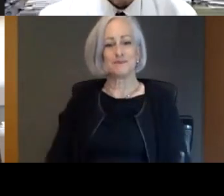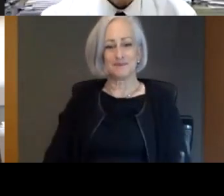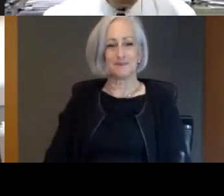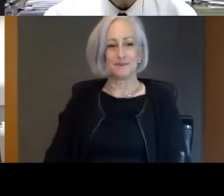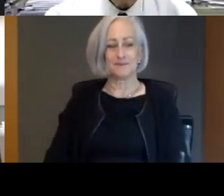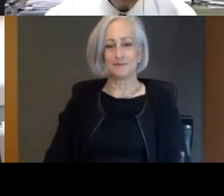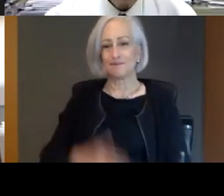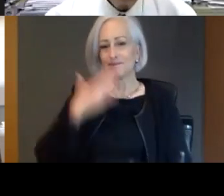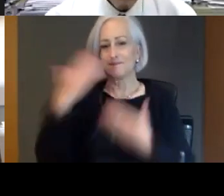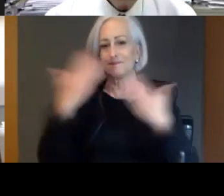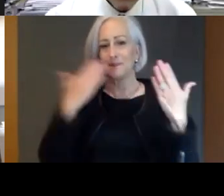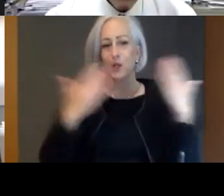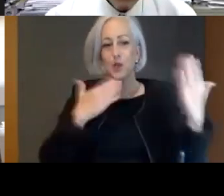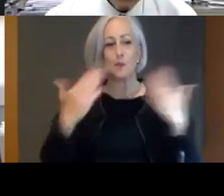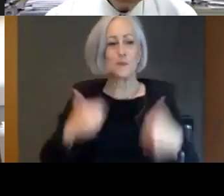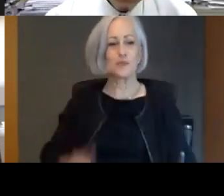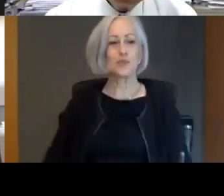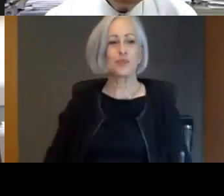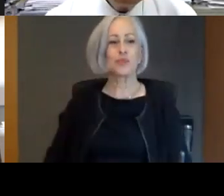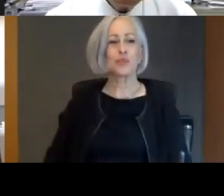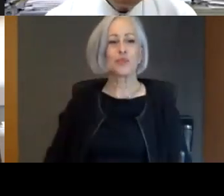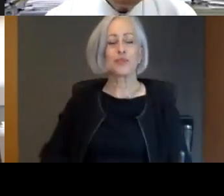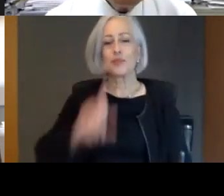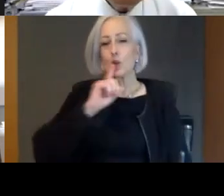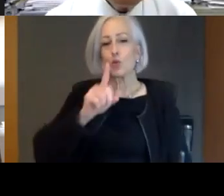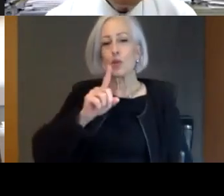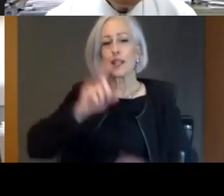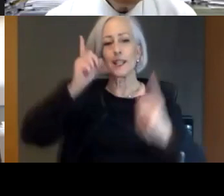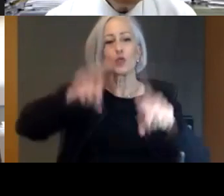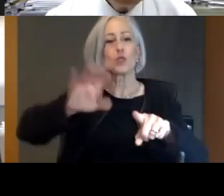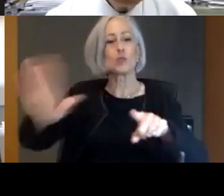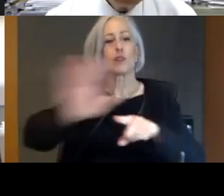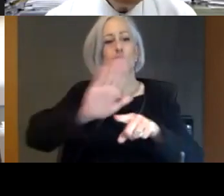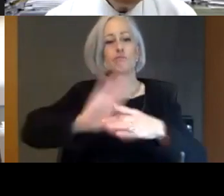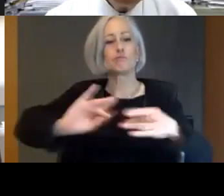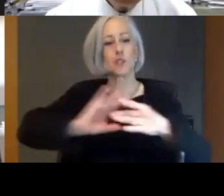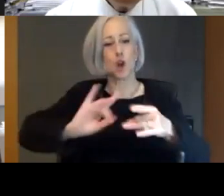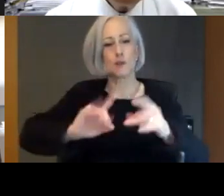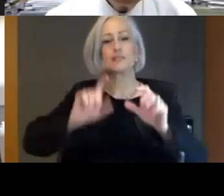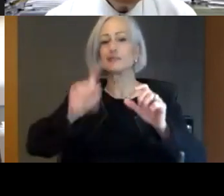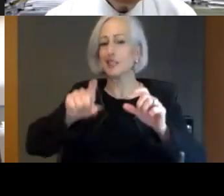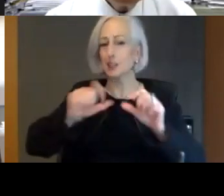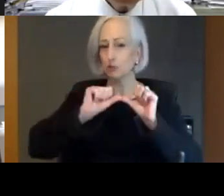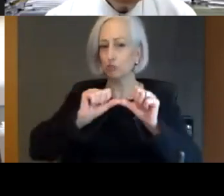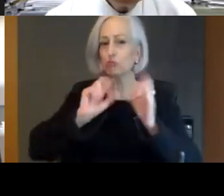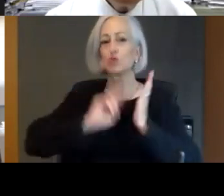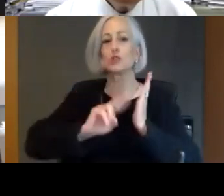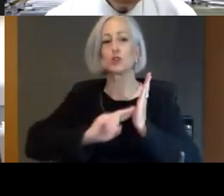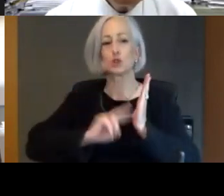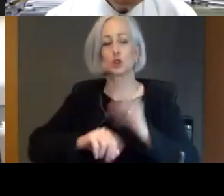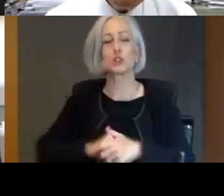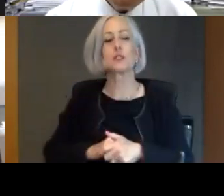Thank you very much. I have to say, I absolutely agree with those comments and the need for research. And also, Dr.